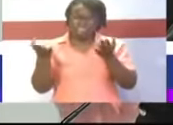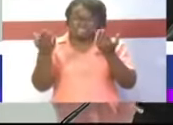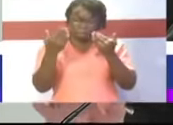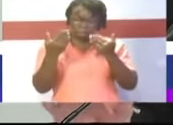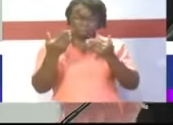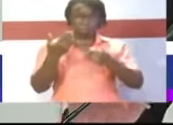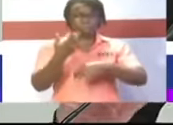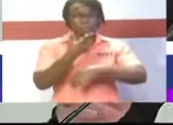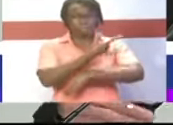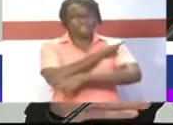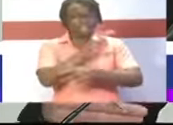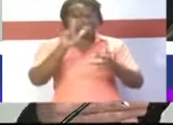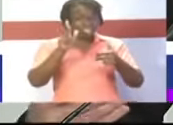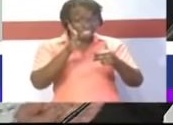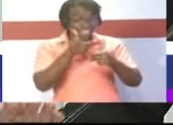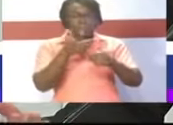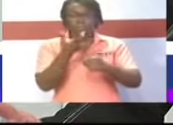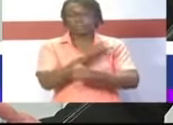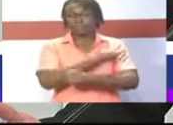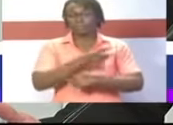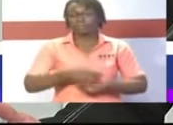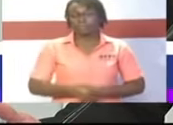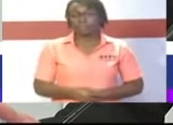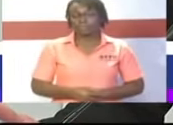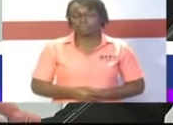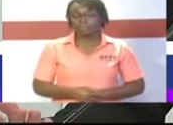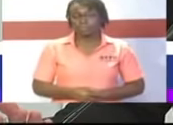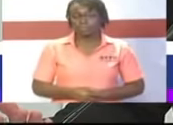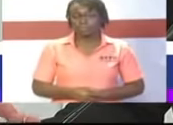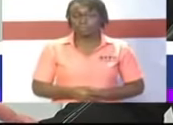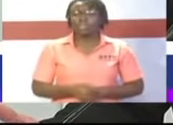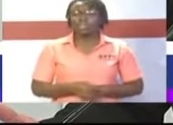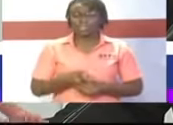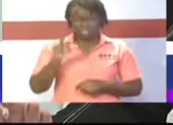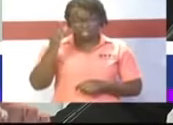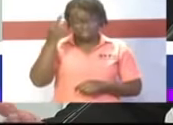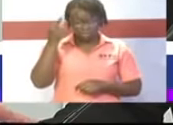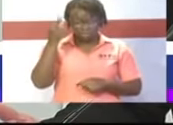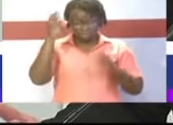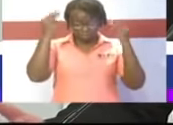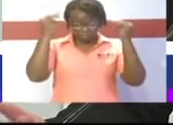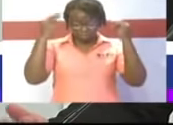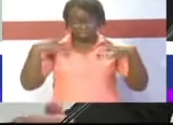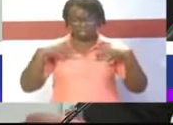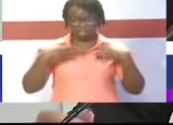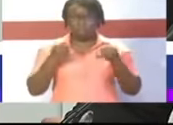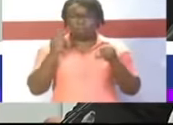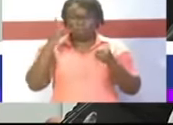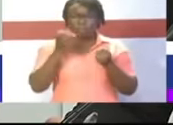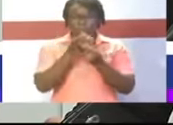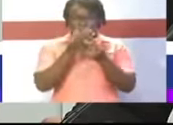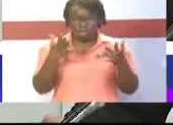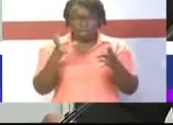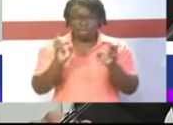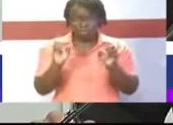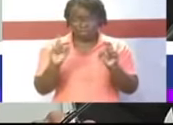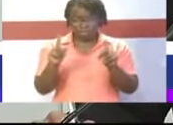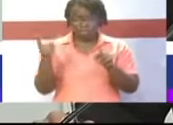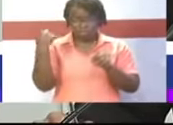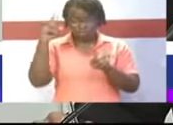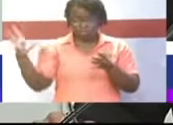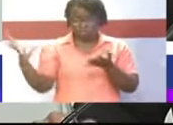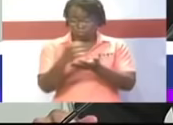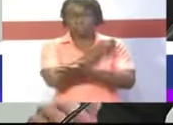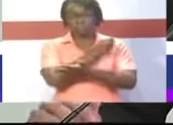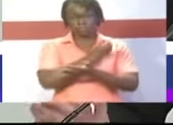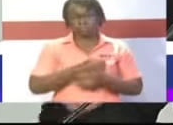put as best they can to make an opportunity for you to get it. It's available. Don't lose this opportunity. Those of you who